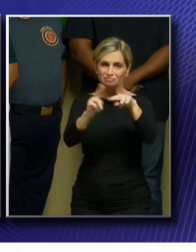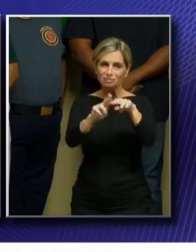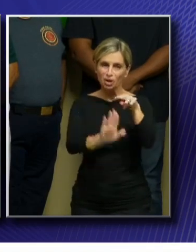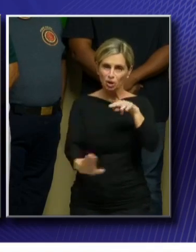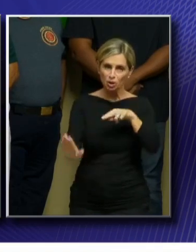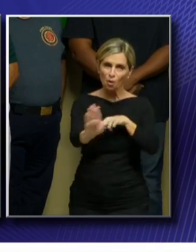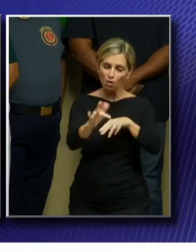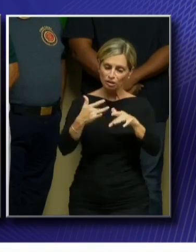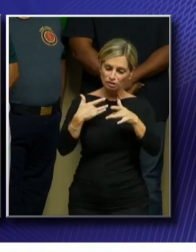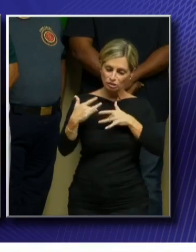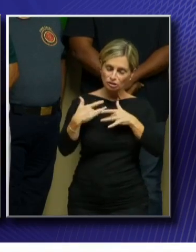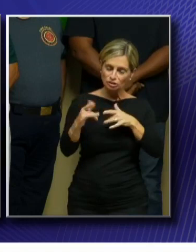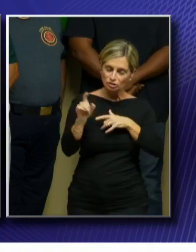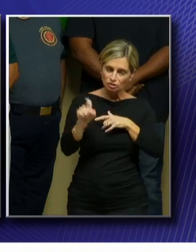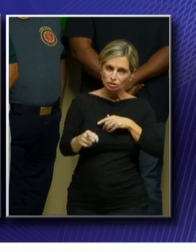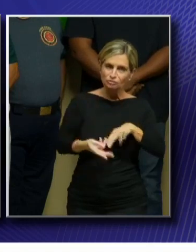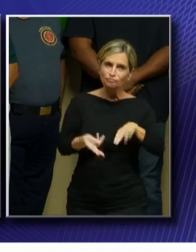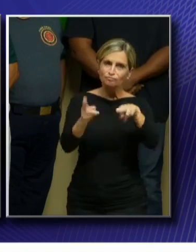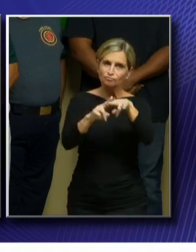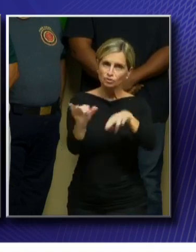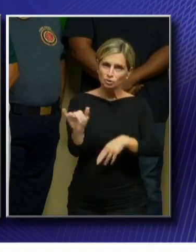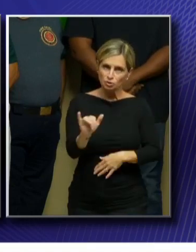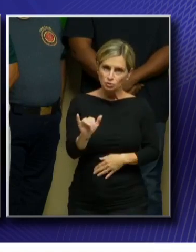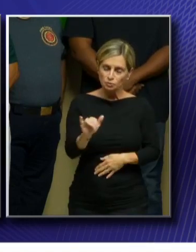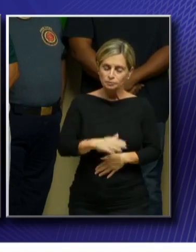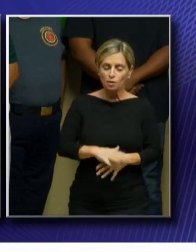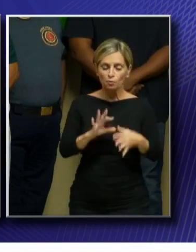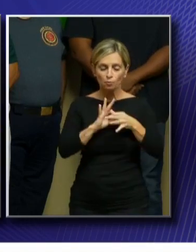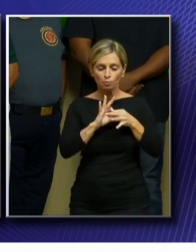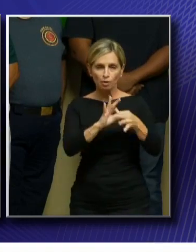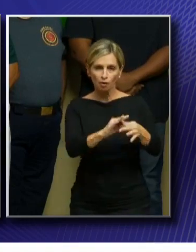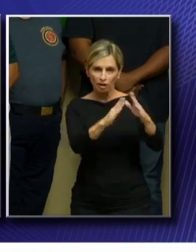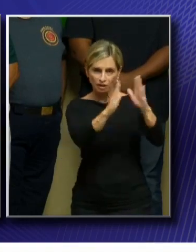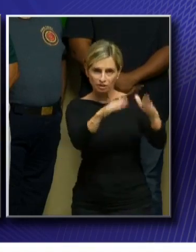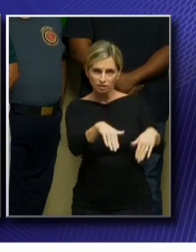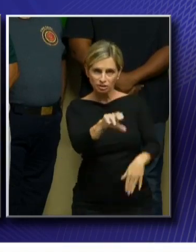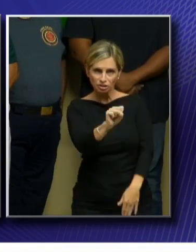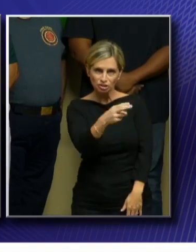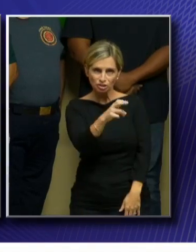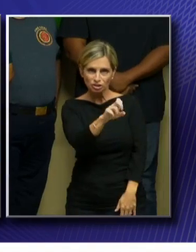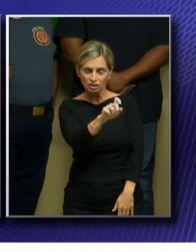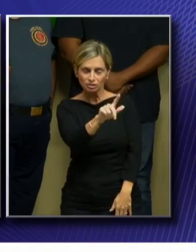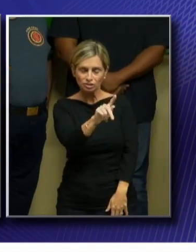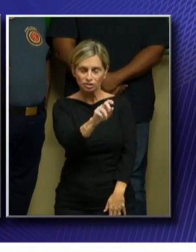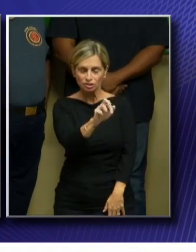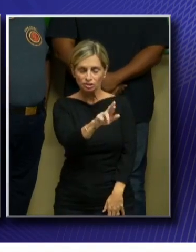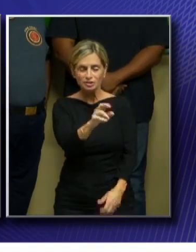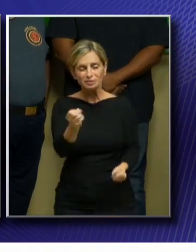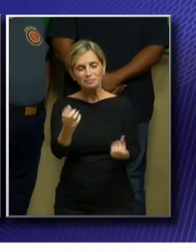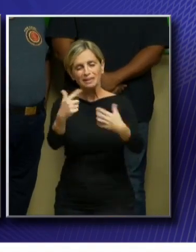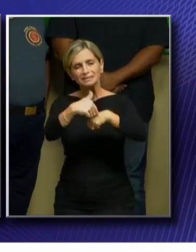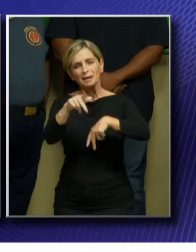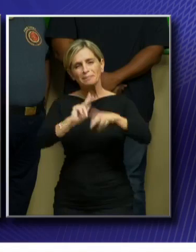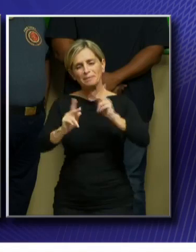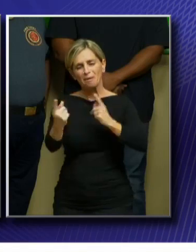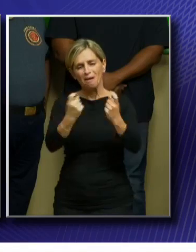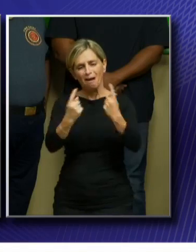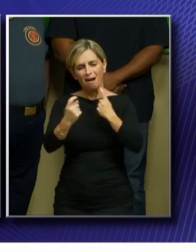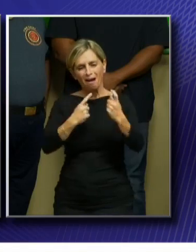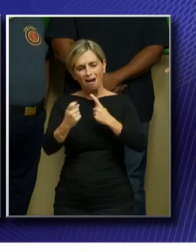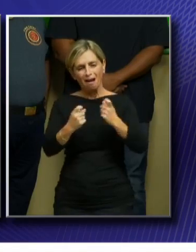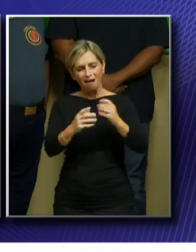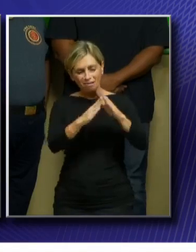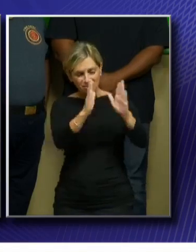In regard to the shelters, many times people ask me, are shelters safe? Are we going to